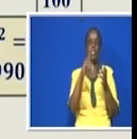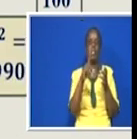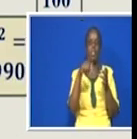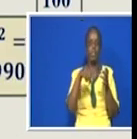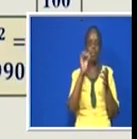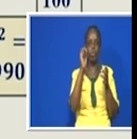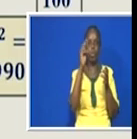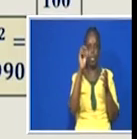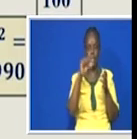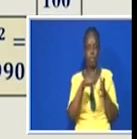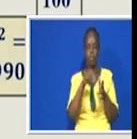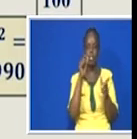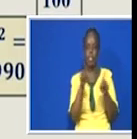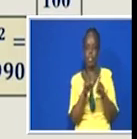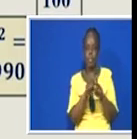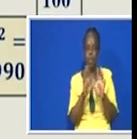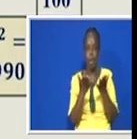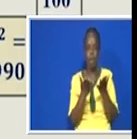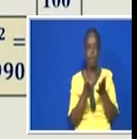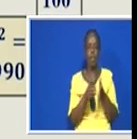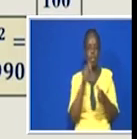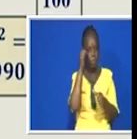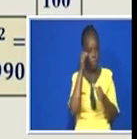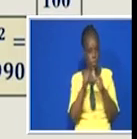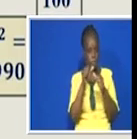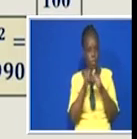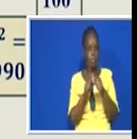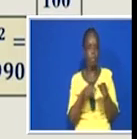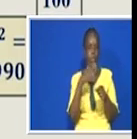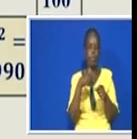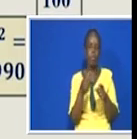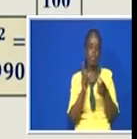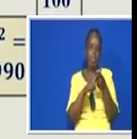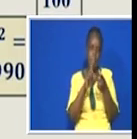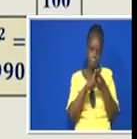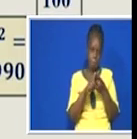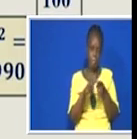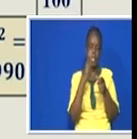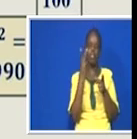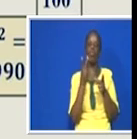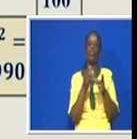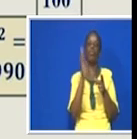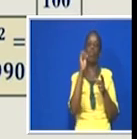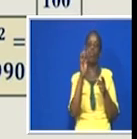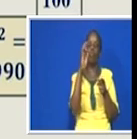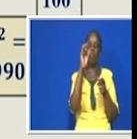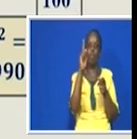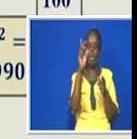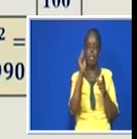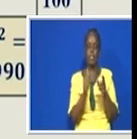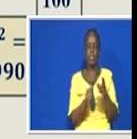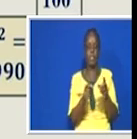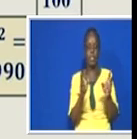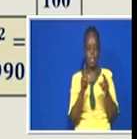get the midpoint, learner? If you remember, we usually add the 2 marks in that interval. We call